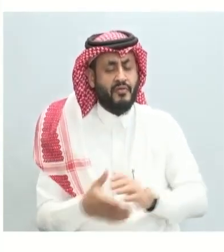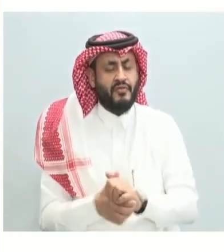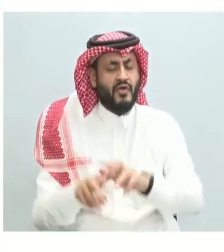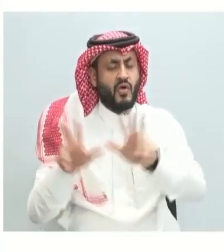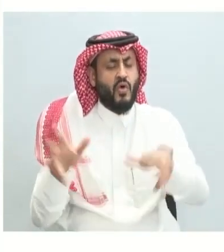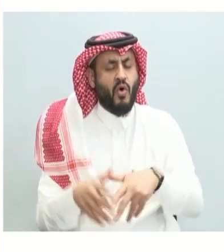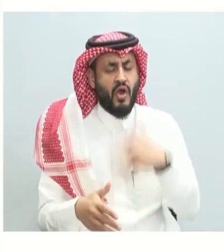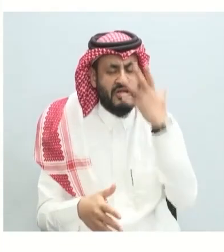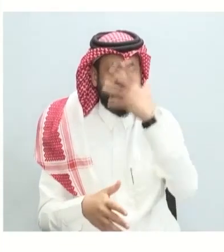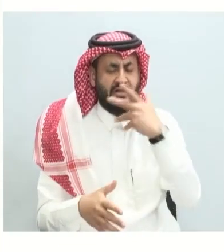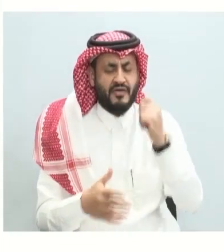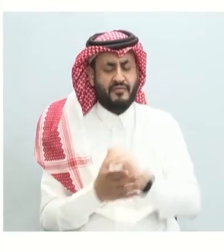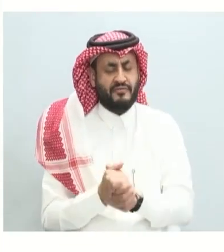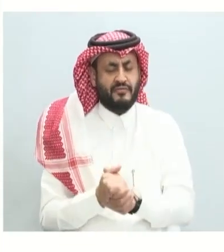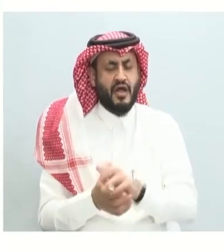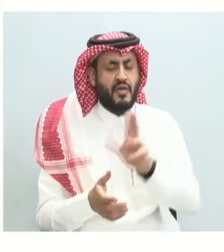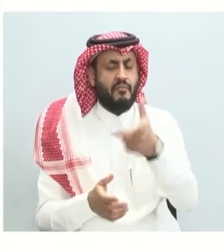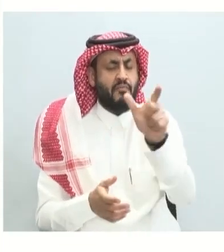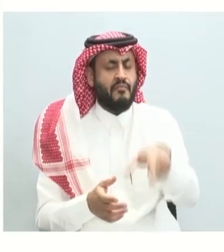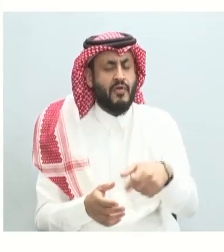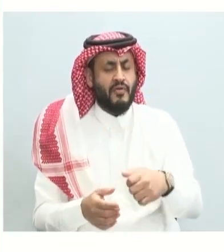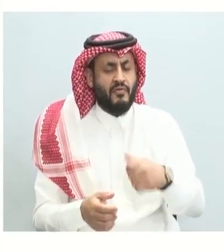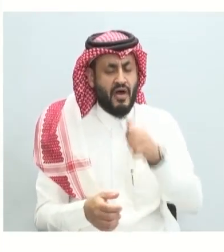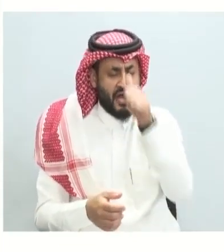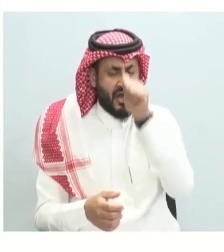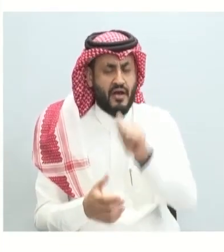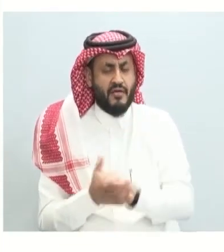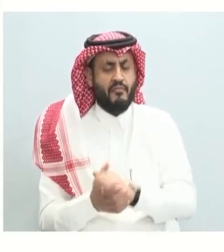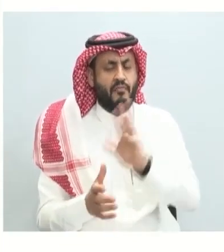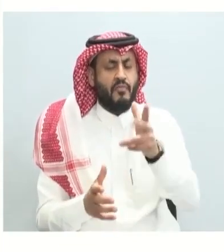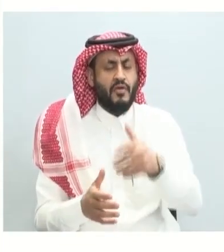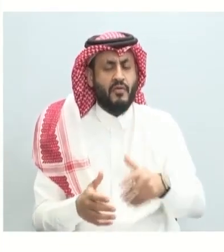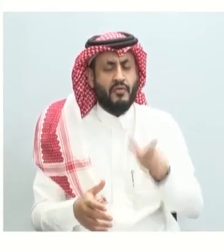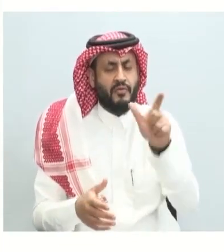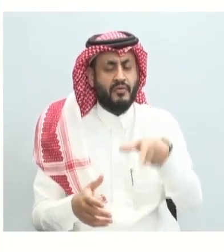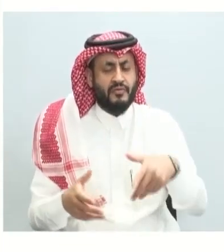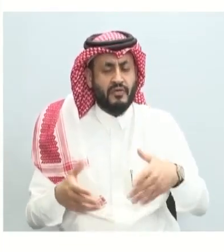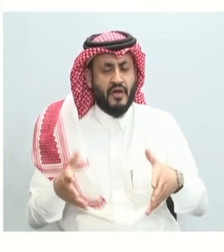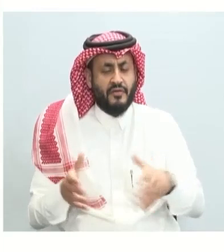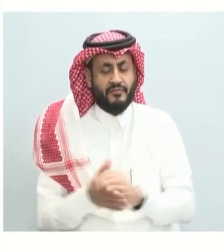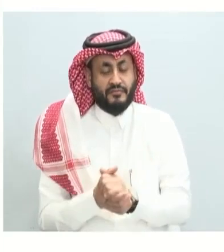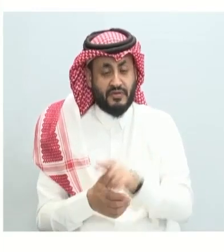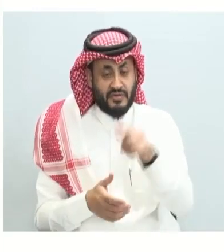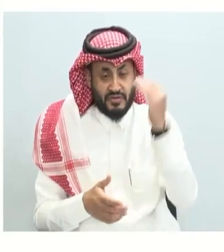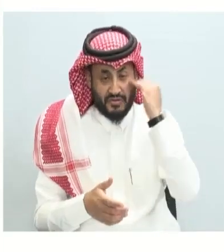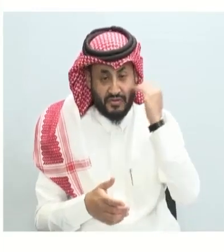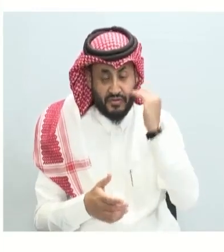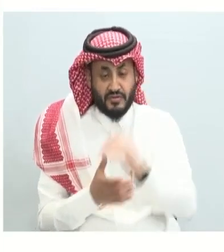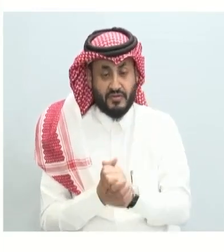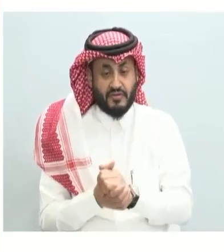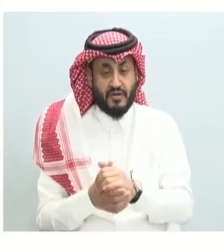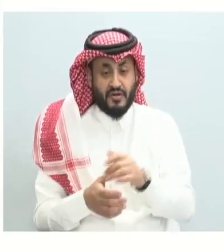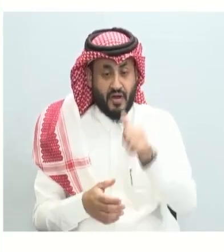all sad. Who is angry? Who is scared? She is angry and